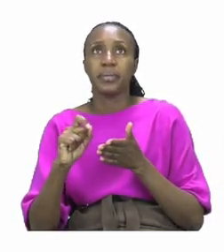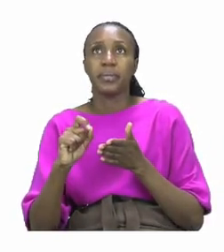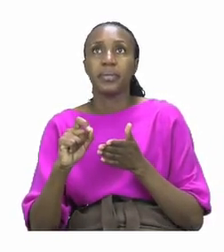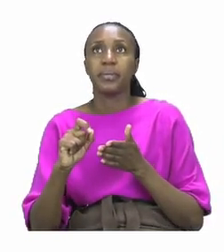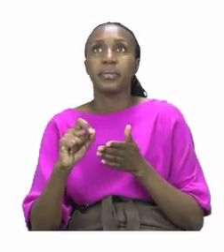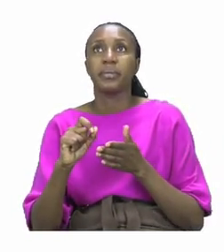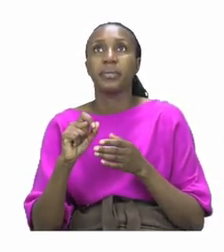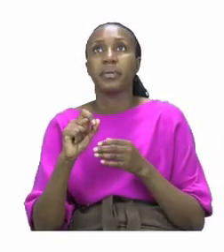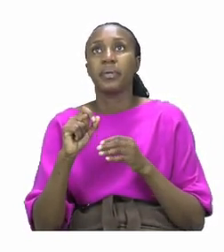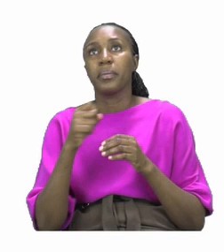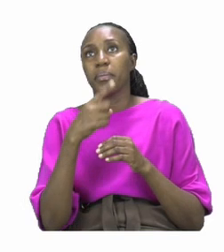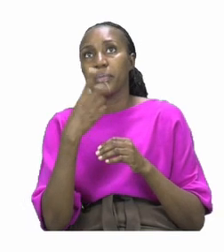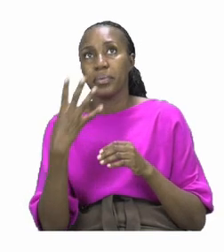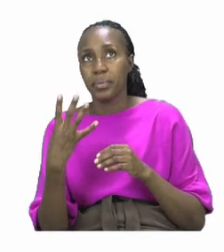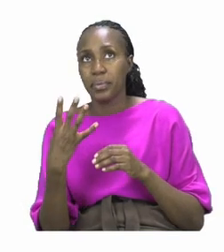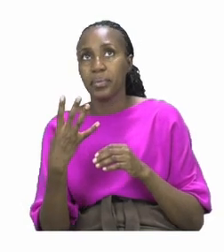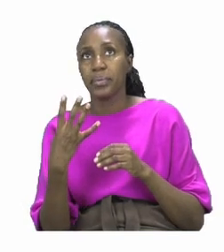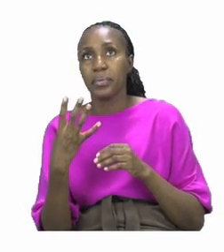some,